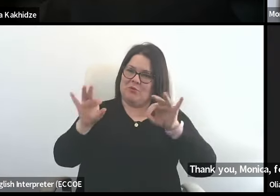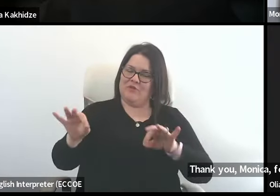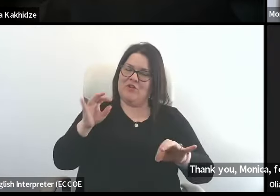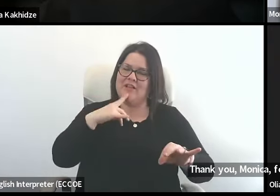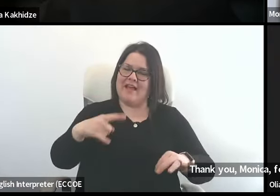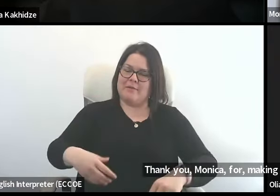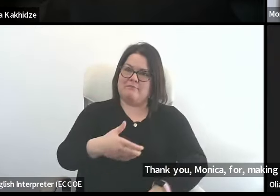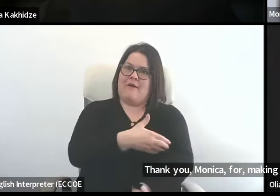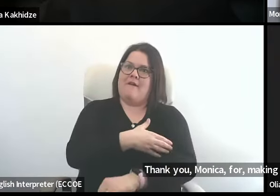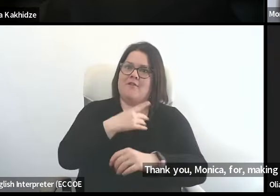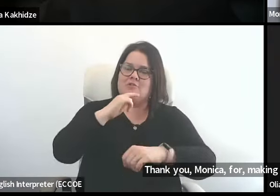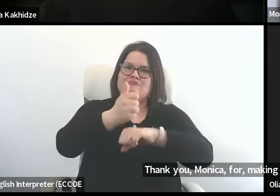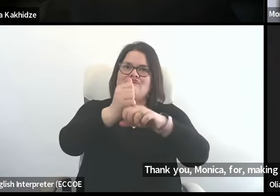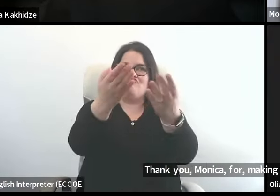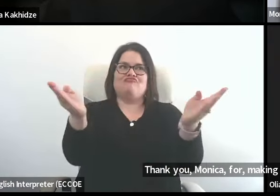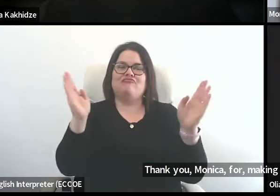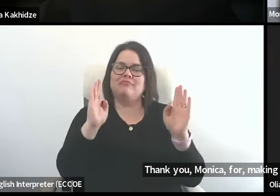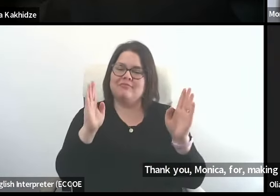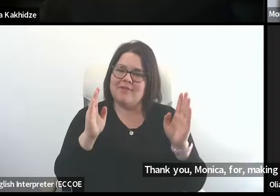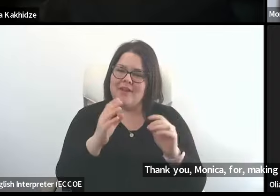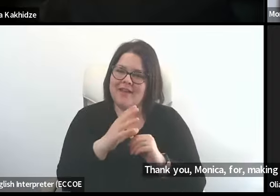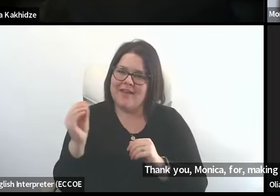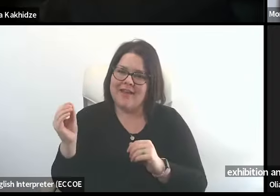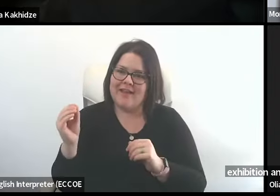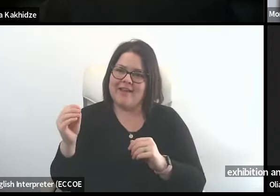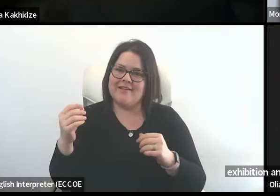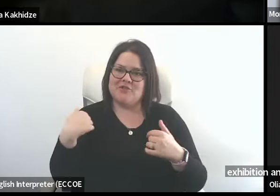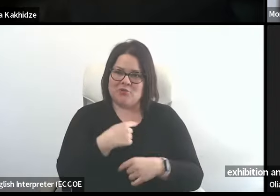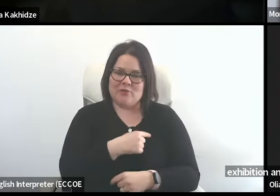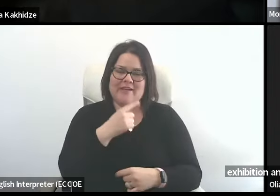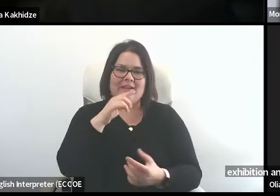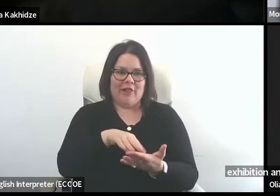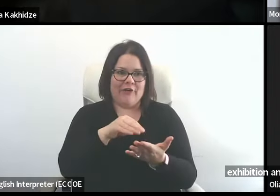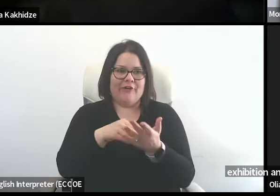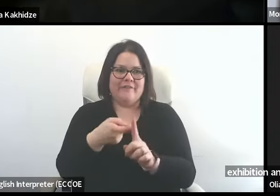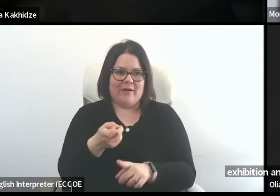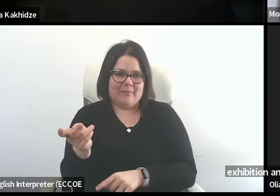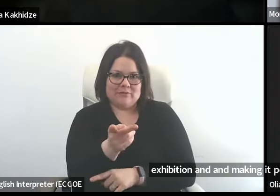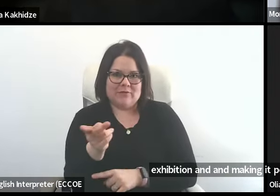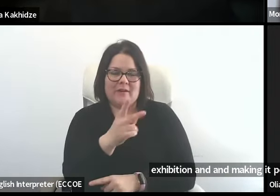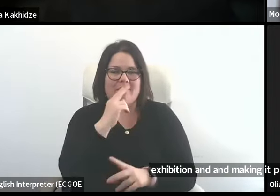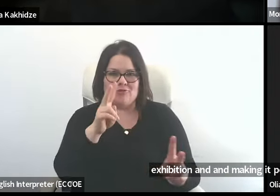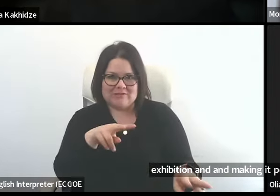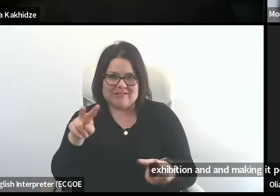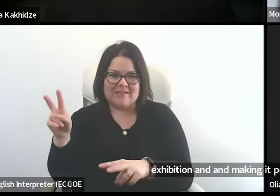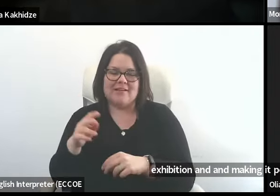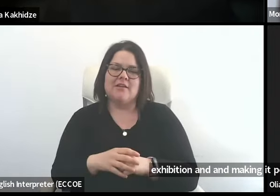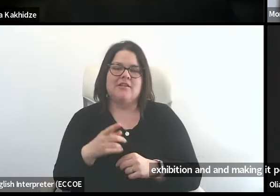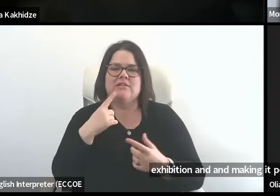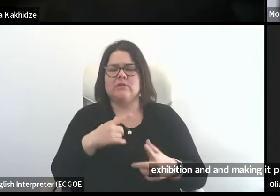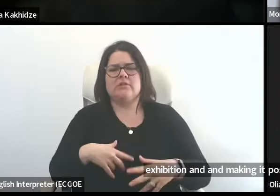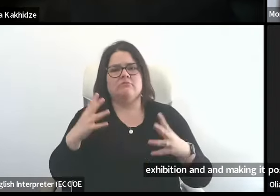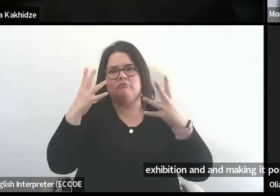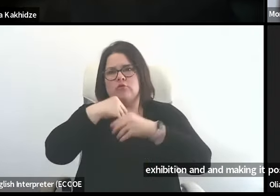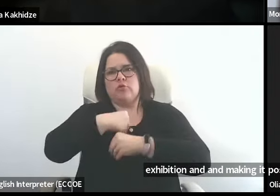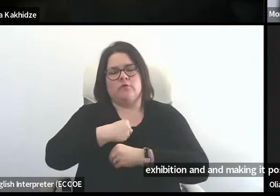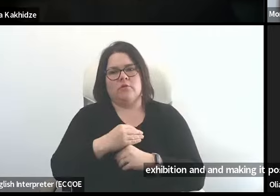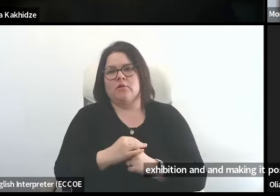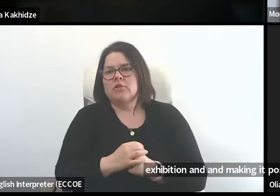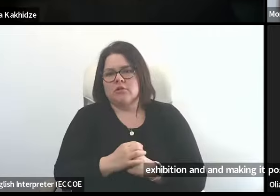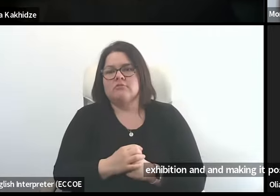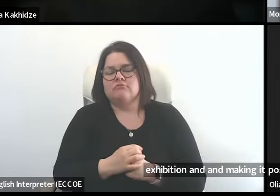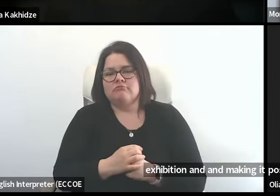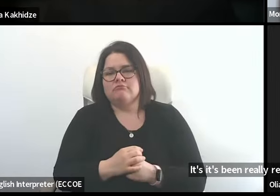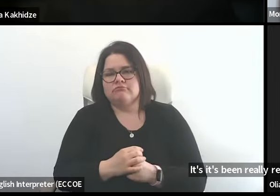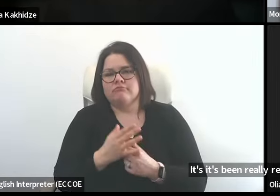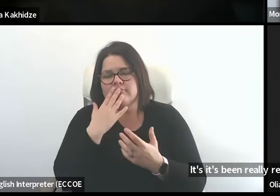exhibition and making it possible for us to exhibit it. It's been really remarkable. And thank